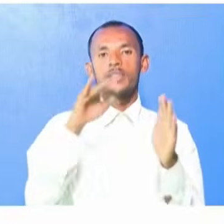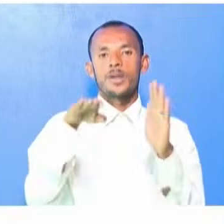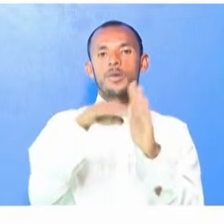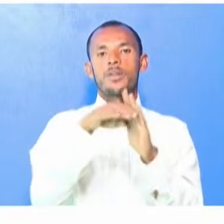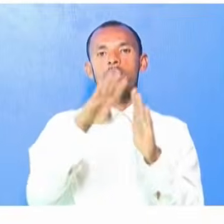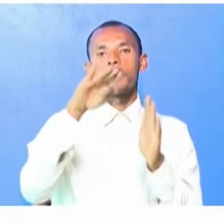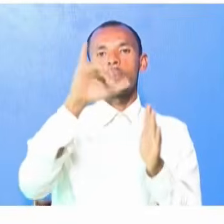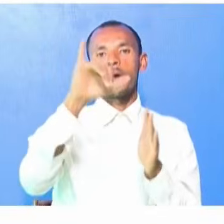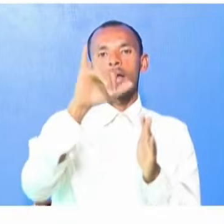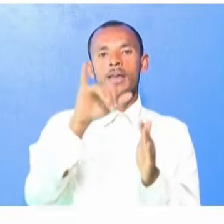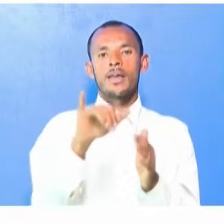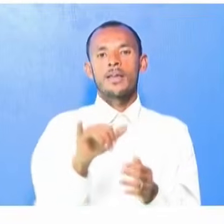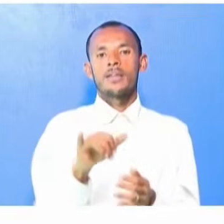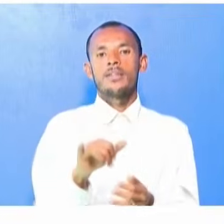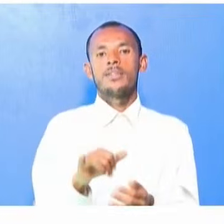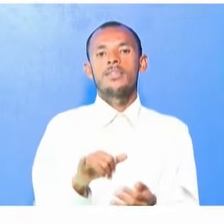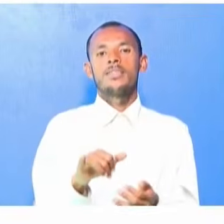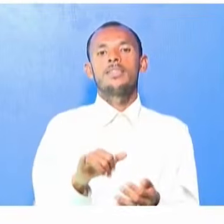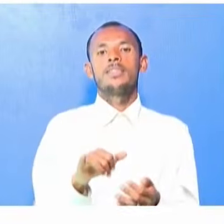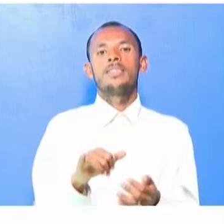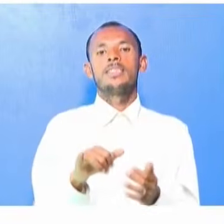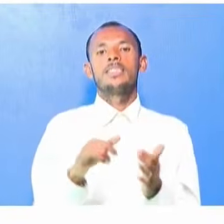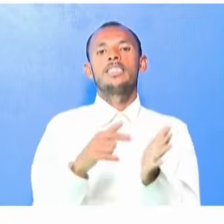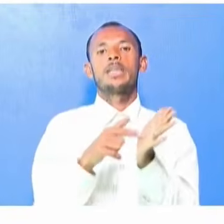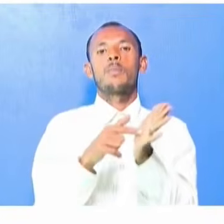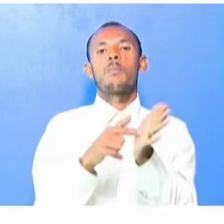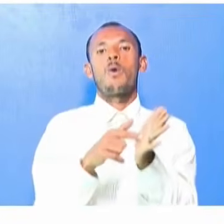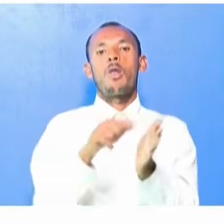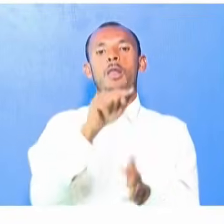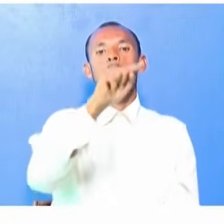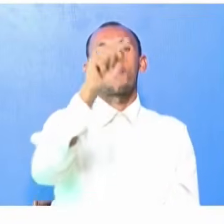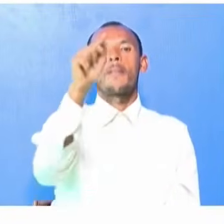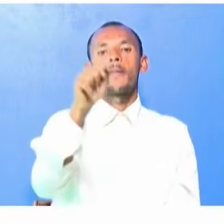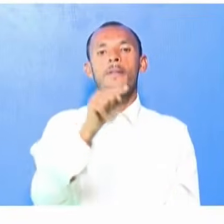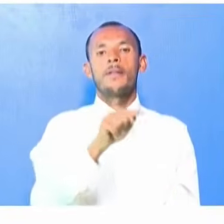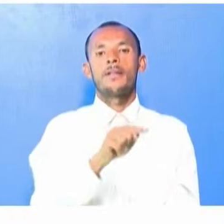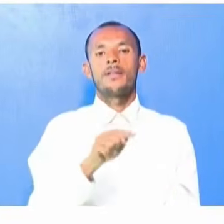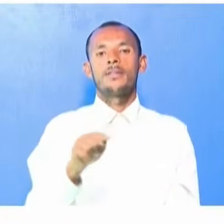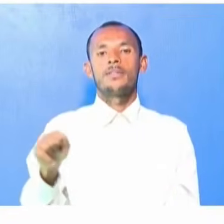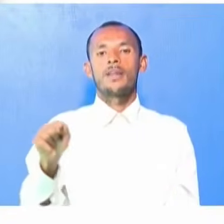by the symbol Z,